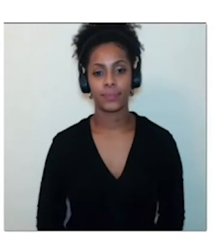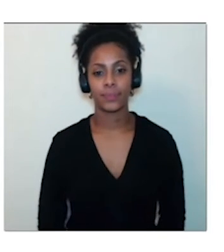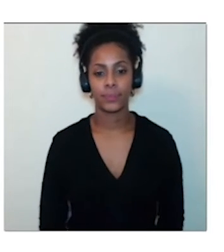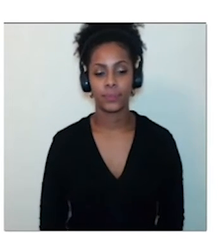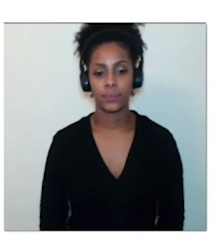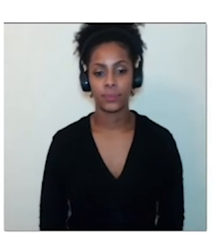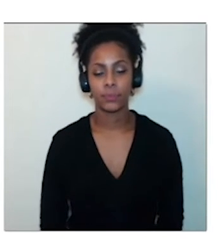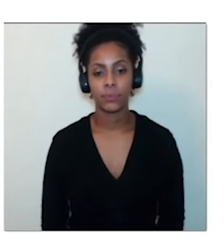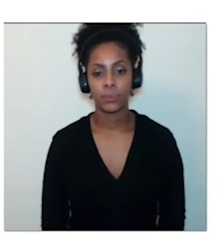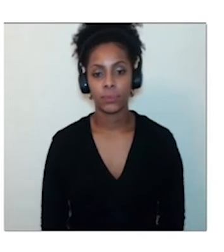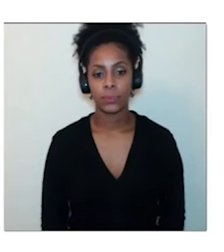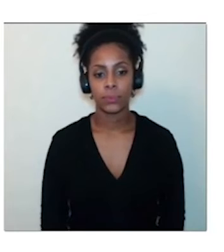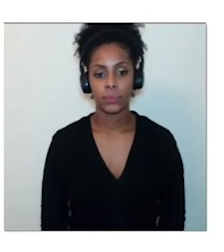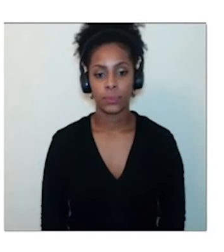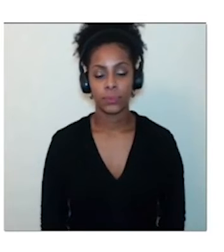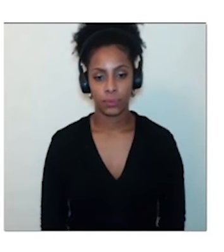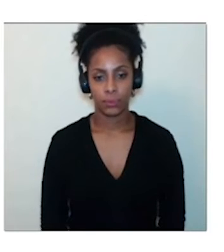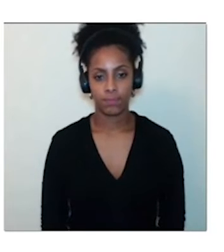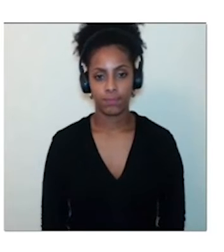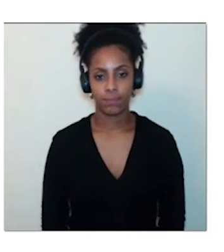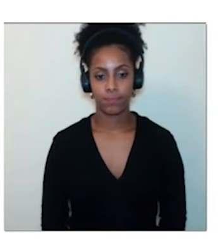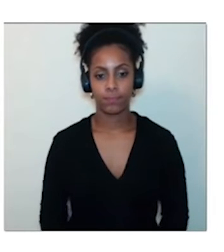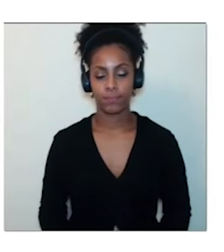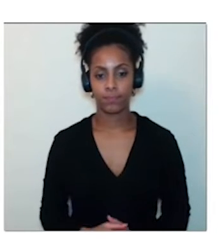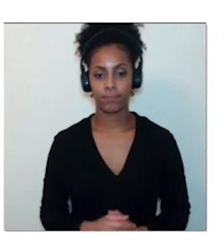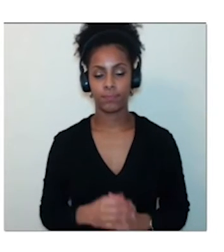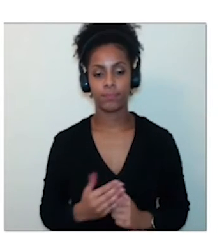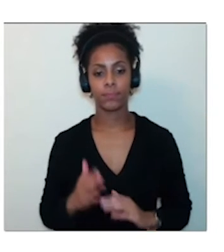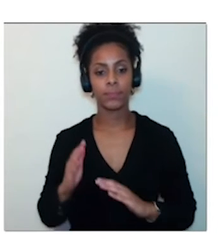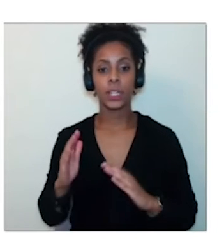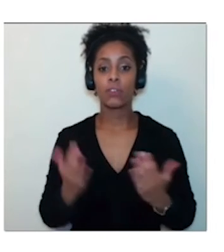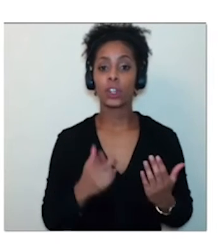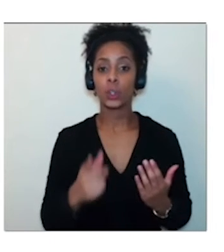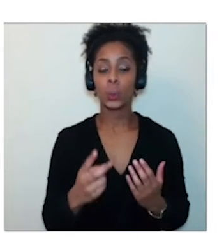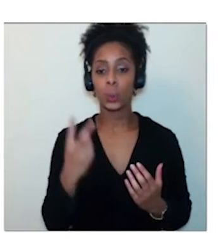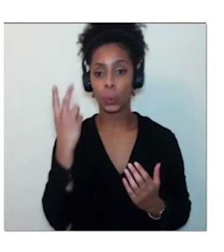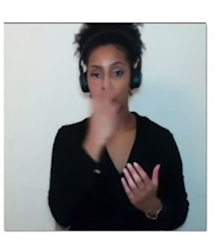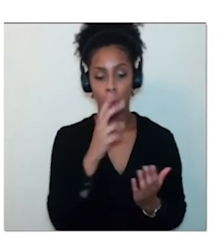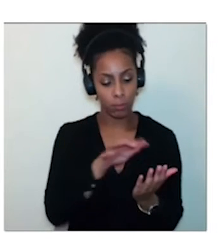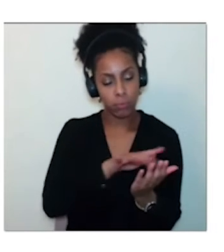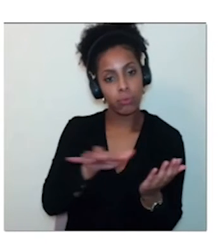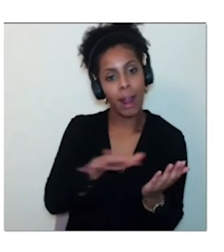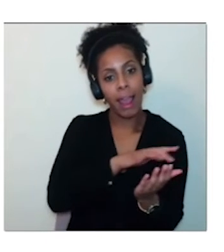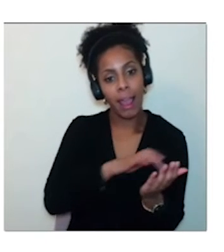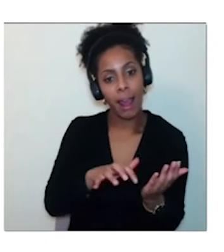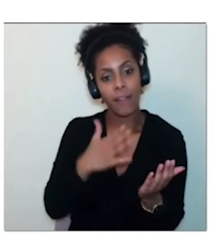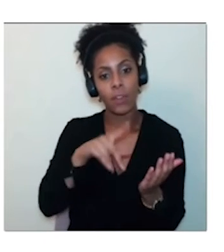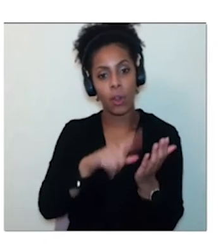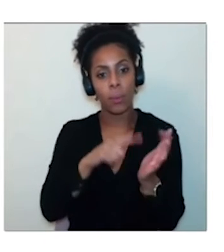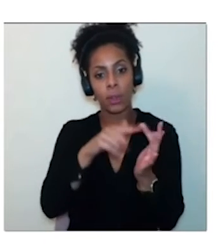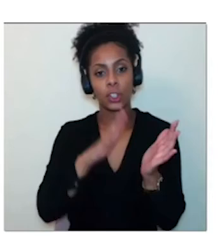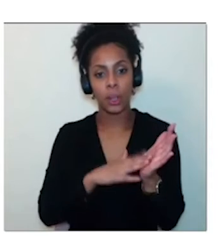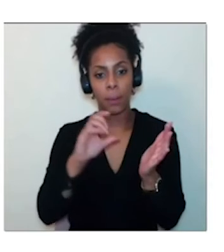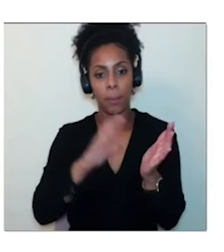Introduction to Braille, Jim McCafferty. I have been a trustee of UKAAF, UK Association for Accessible Formats, since